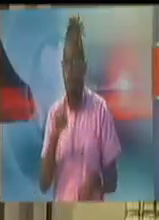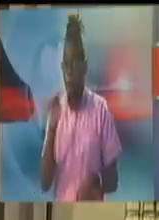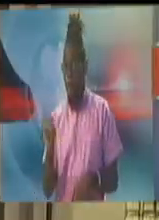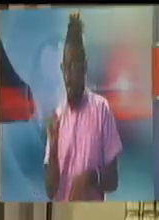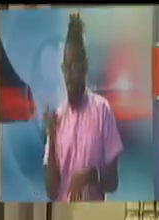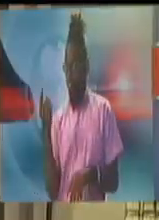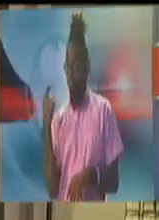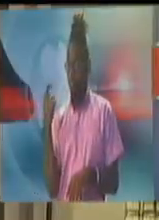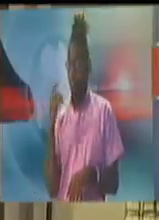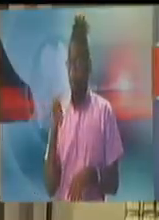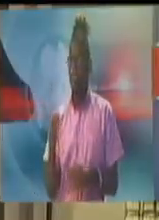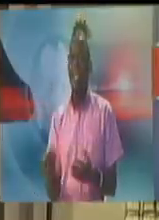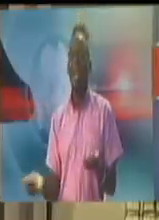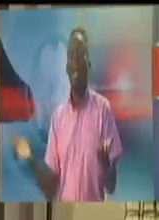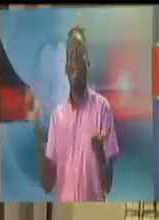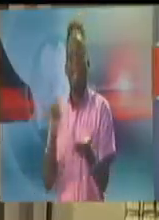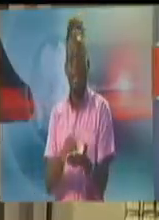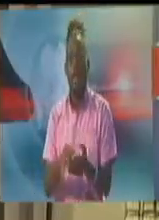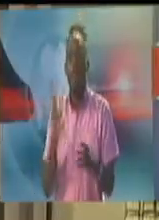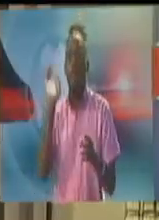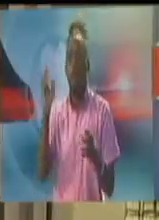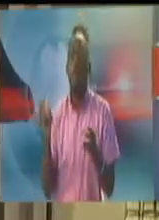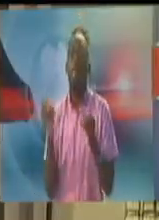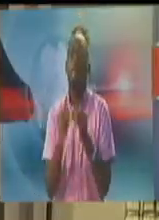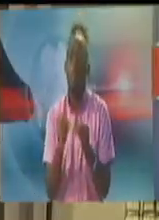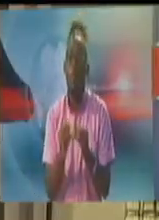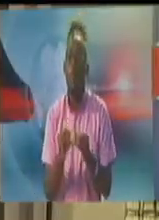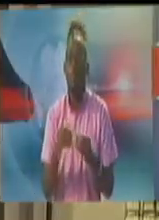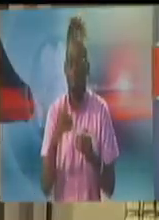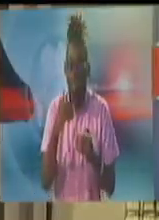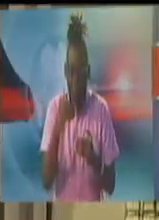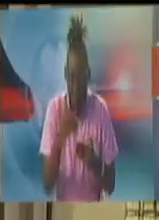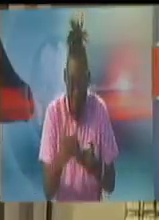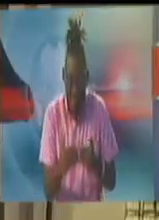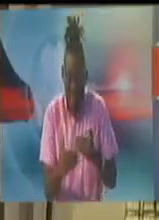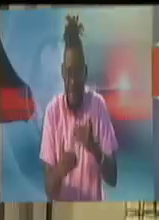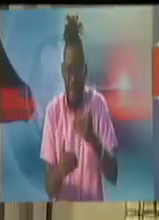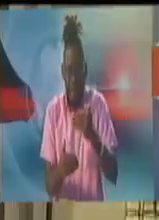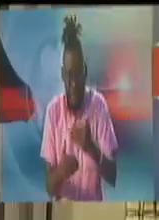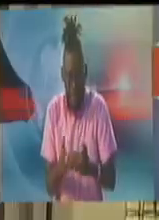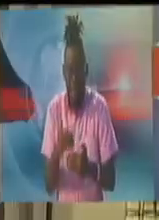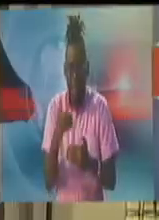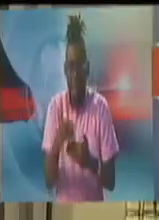again. So it's a gradual process based on protocols